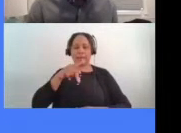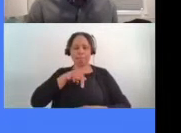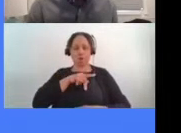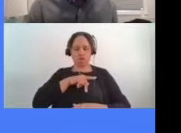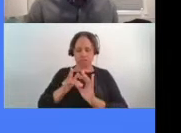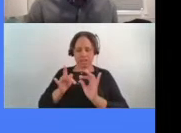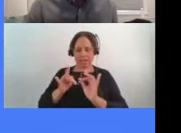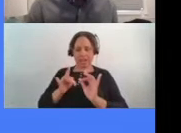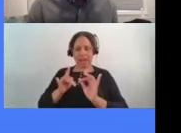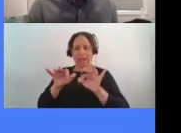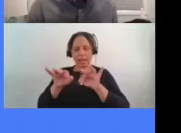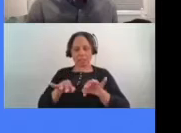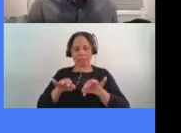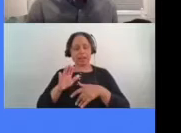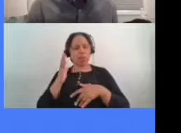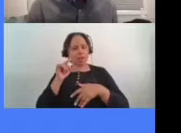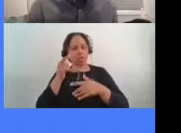well as a CV and resume to